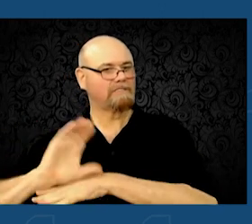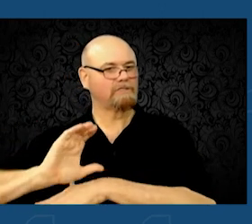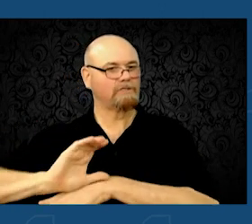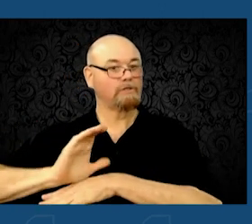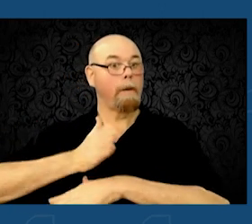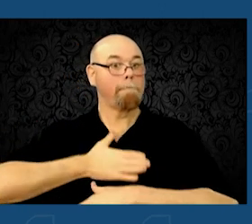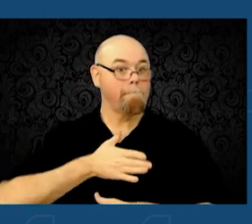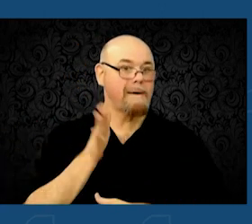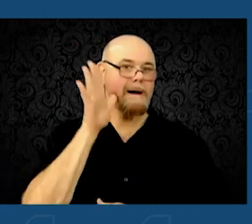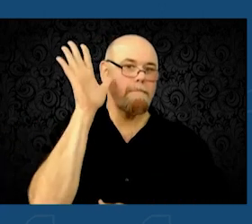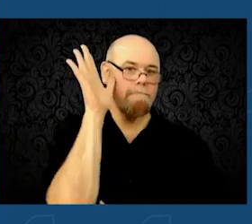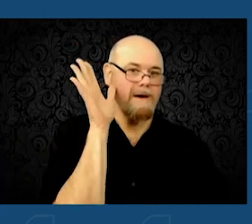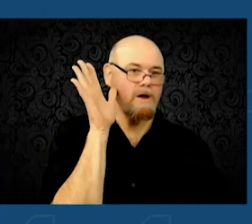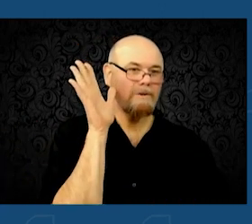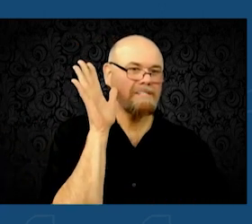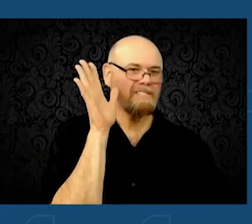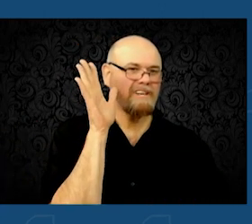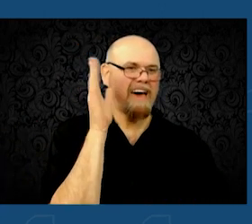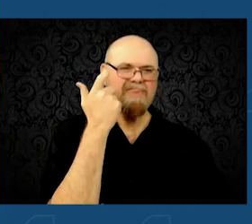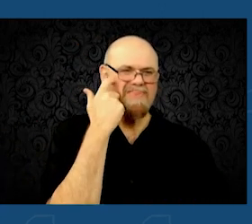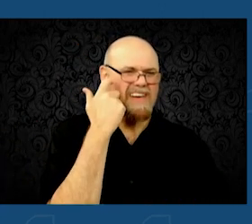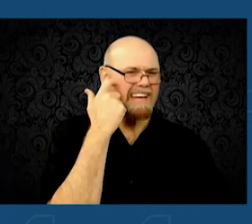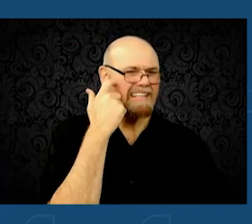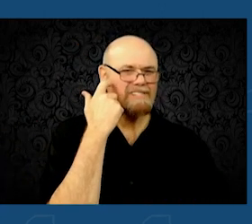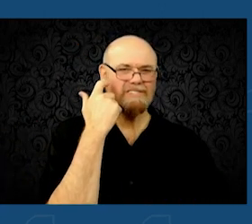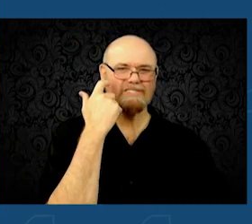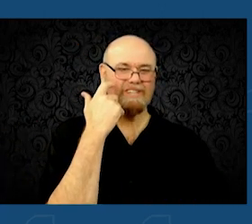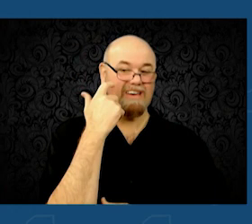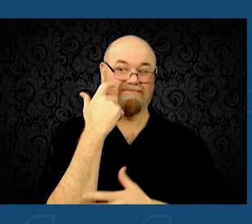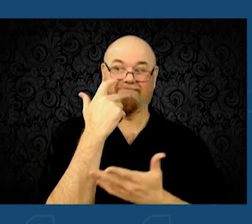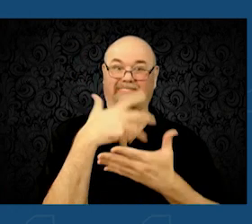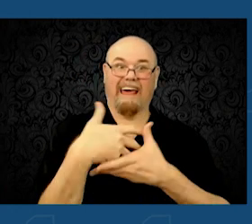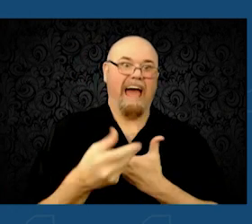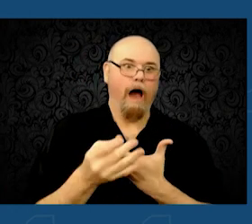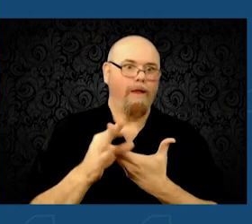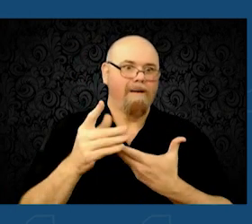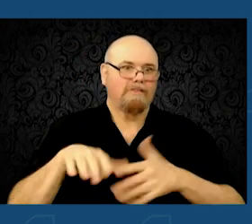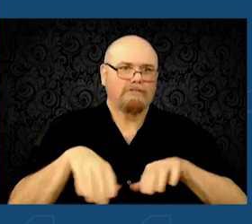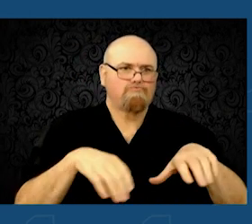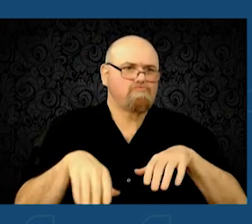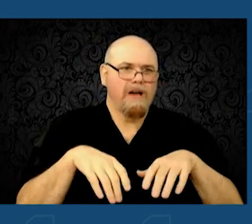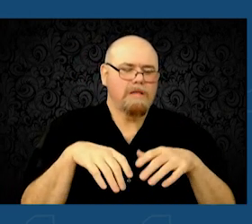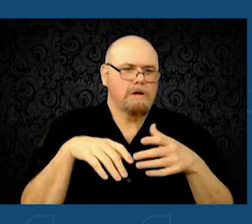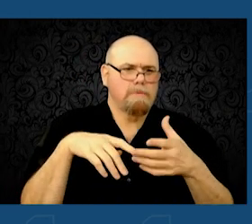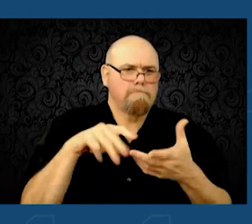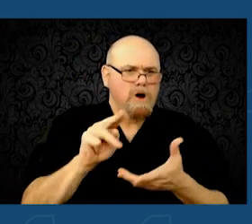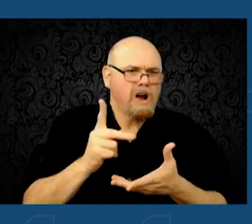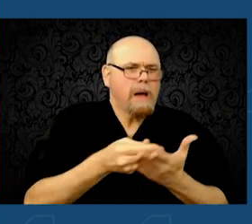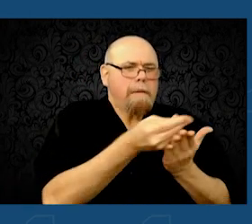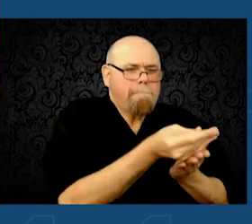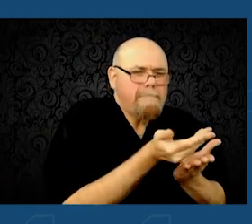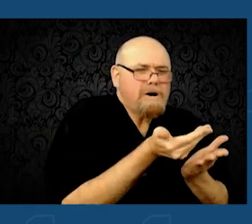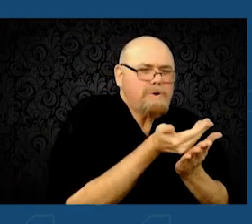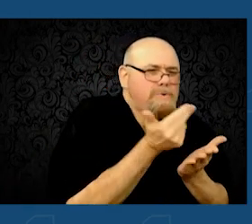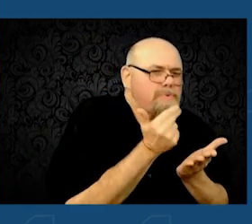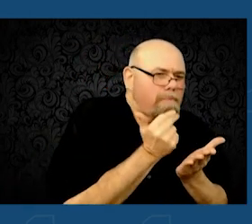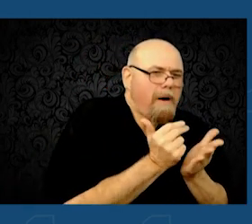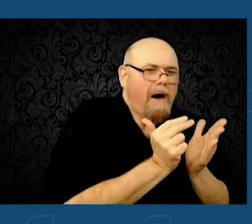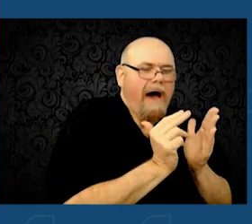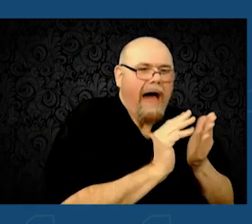parents, who just had emerged from a trailer park, had a small home in Hamburg, had the beginnings of 6 of our